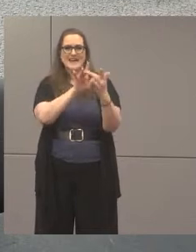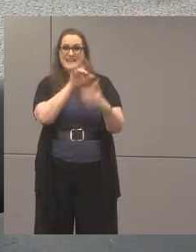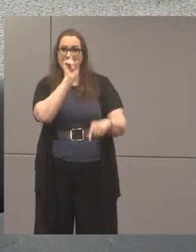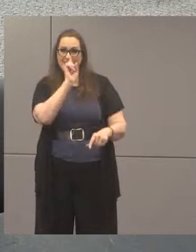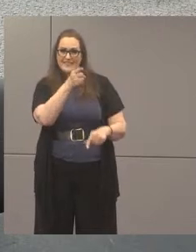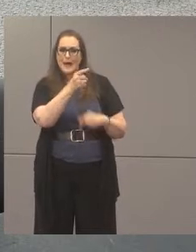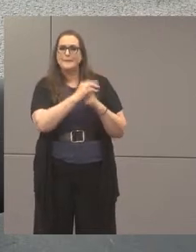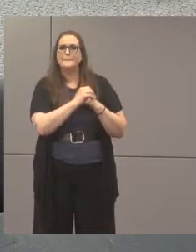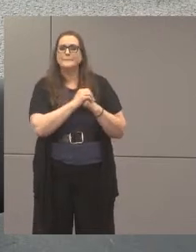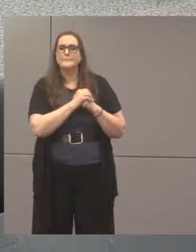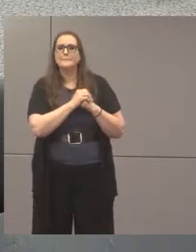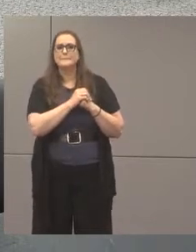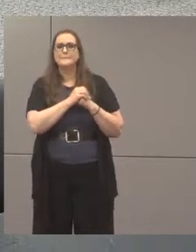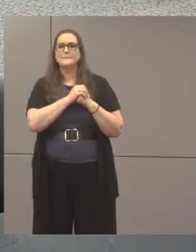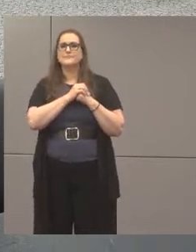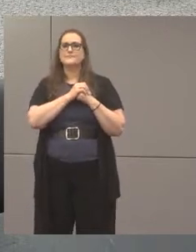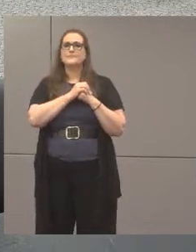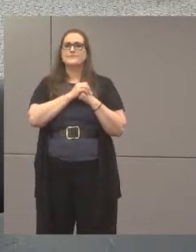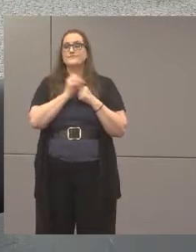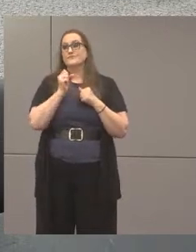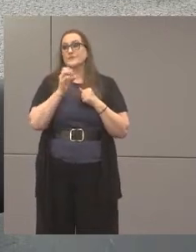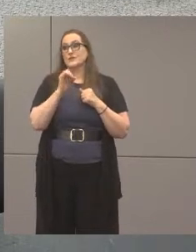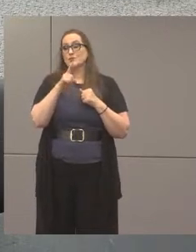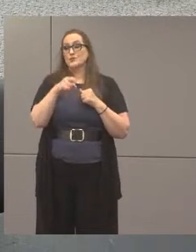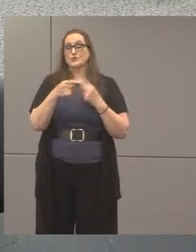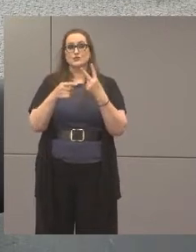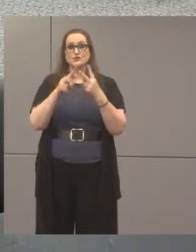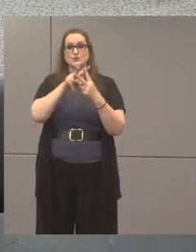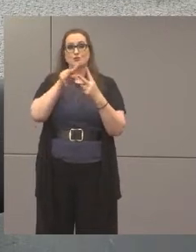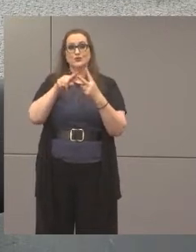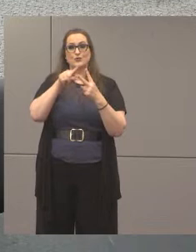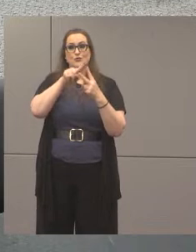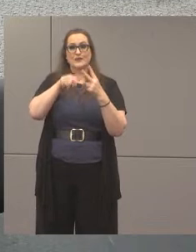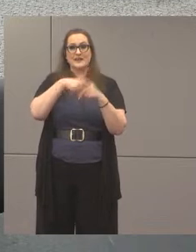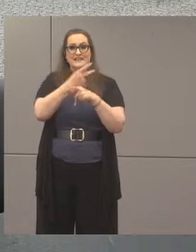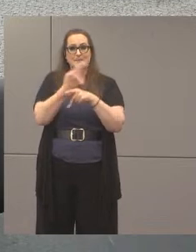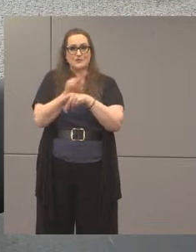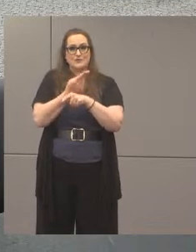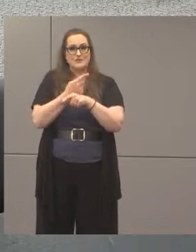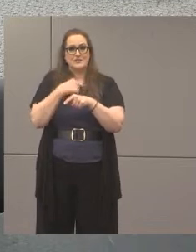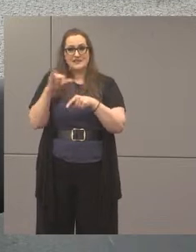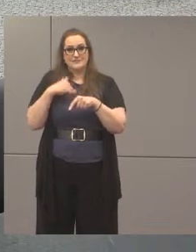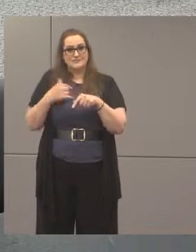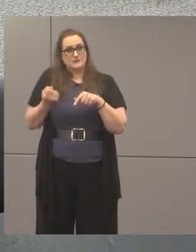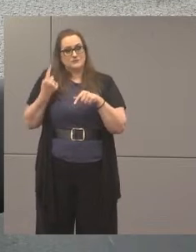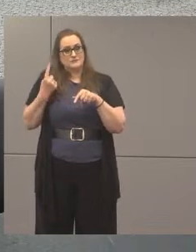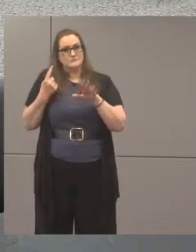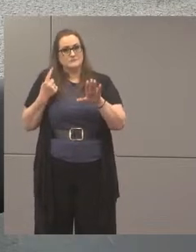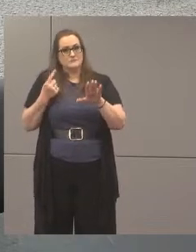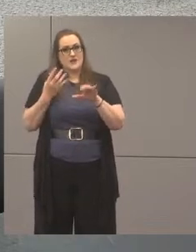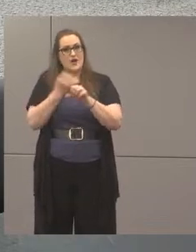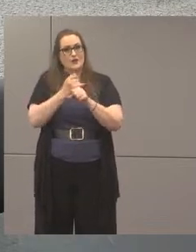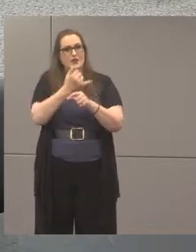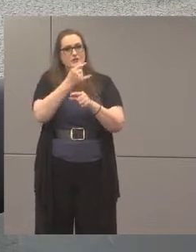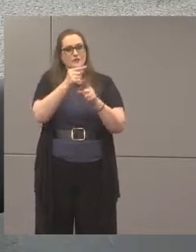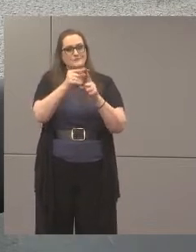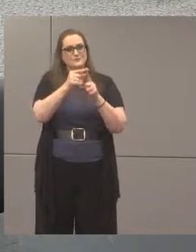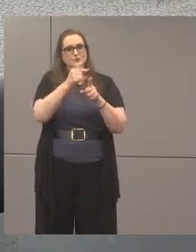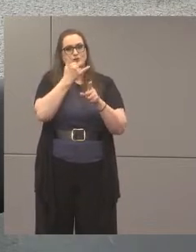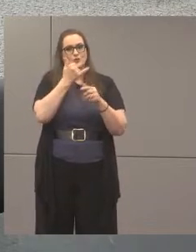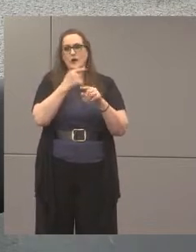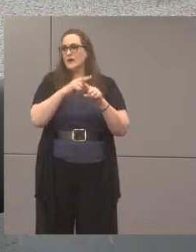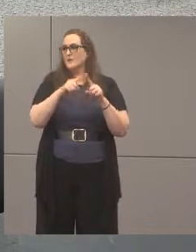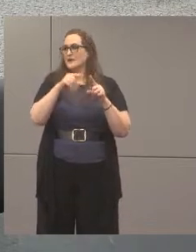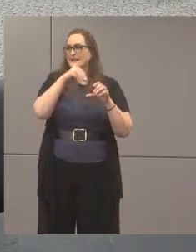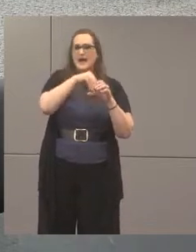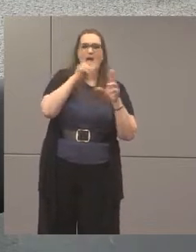them. And so there's two forms of usage, as I understand it as well, and I'm going to get the words wrong. I'm going to say inside,